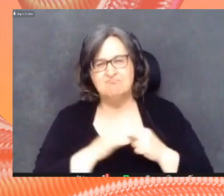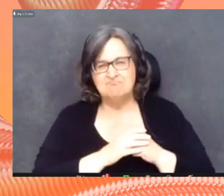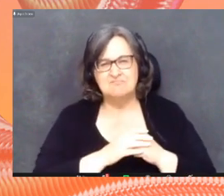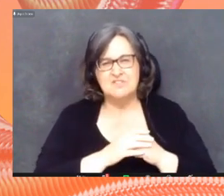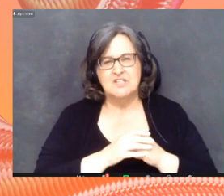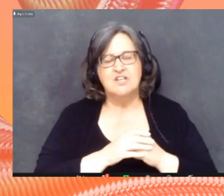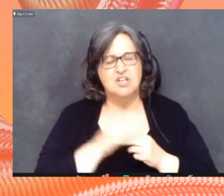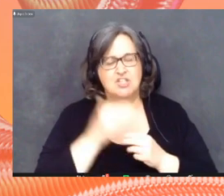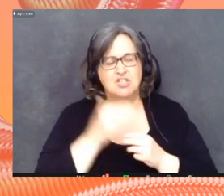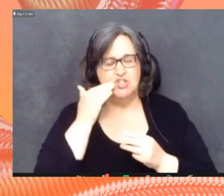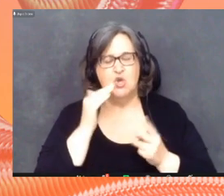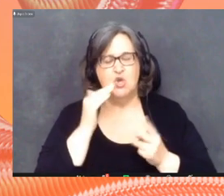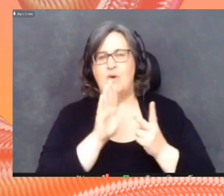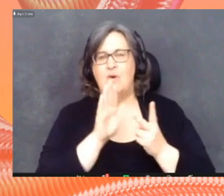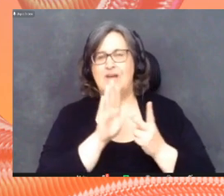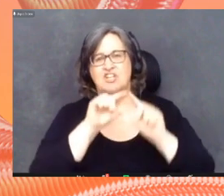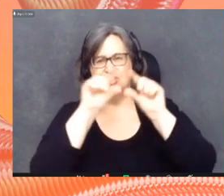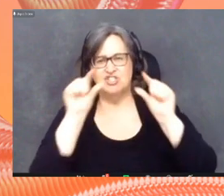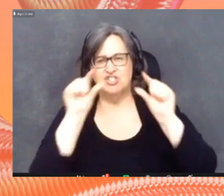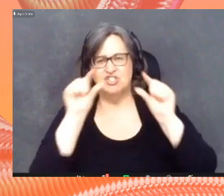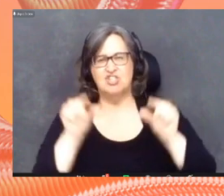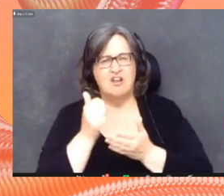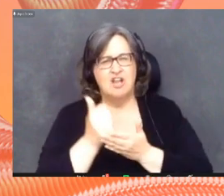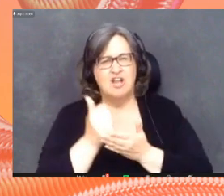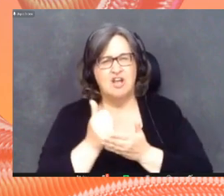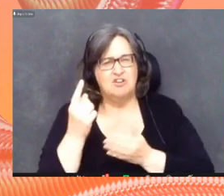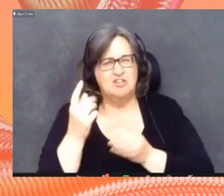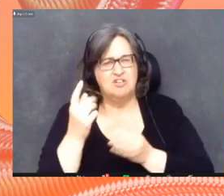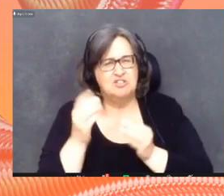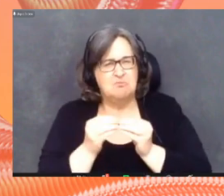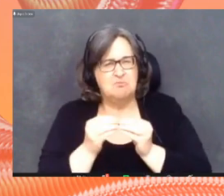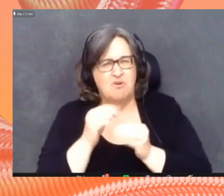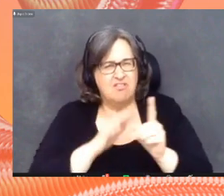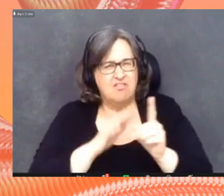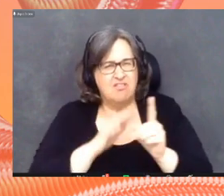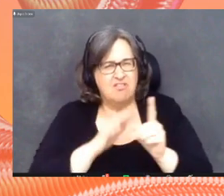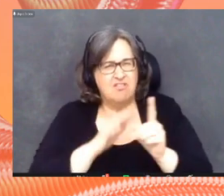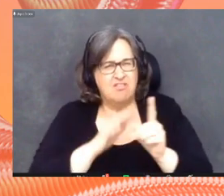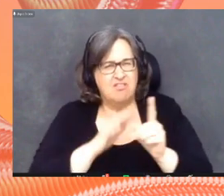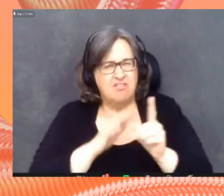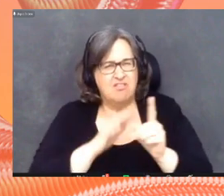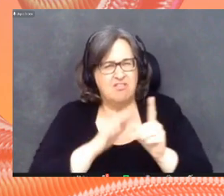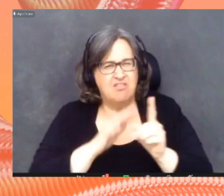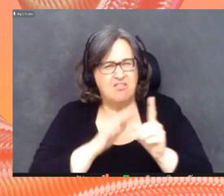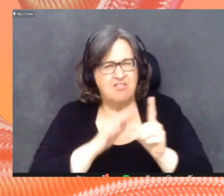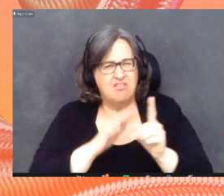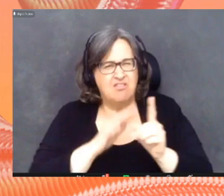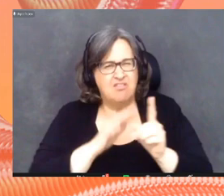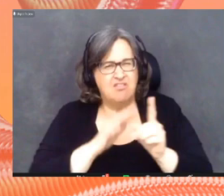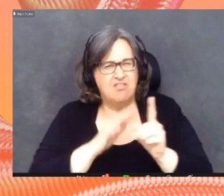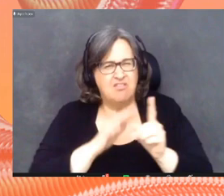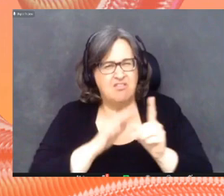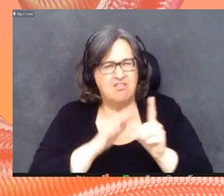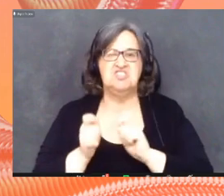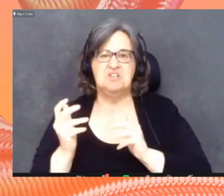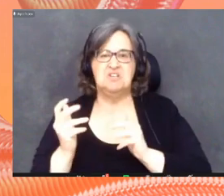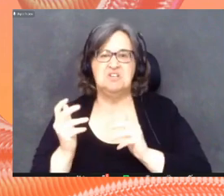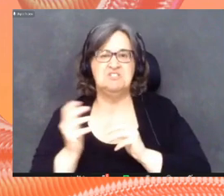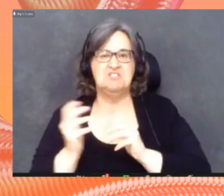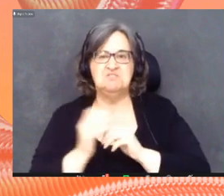into context. Mm-hmm. But it doesn't change the election. So,